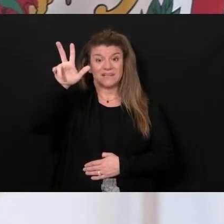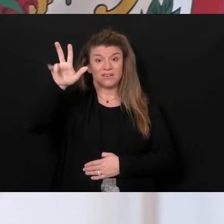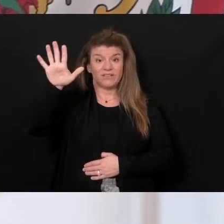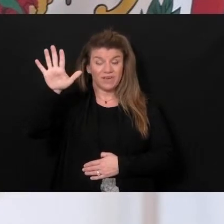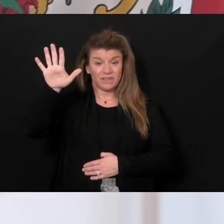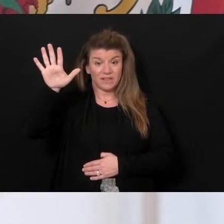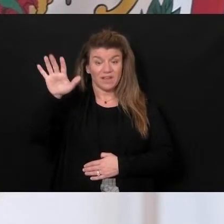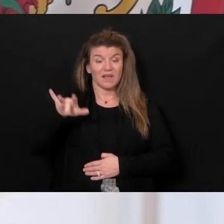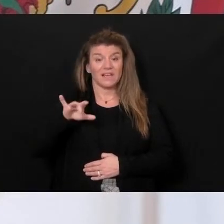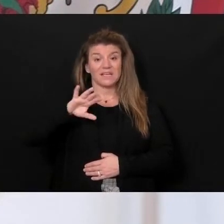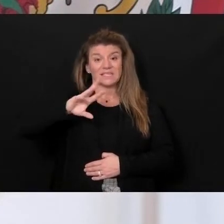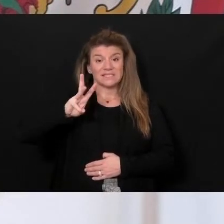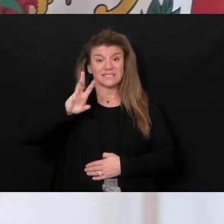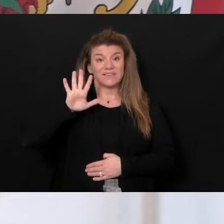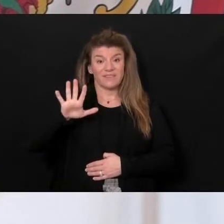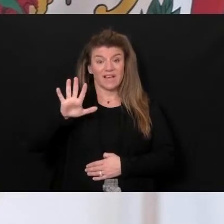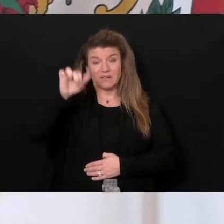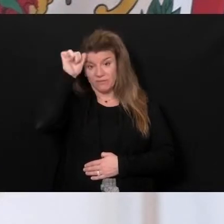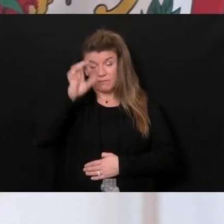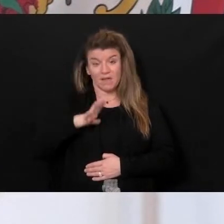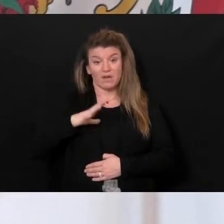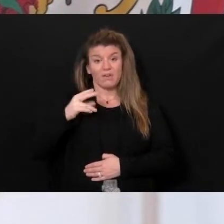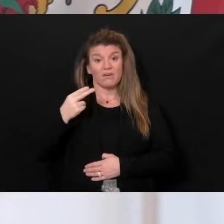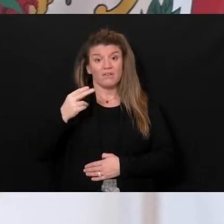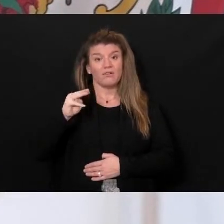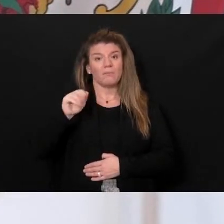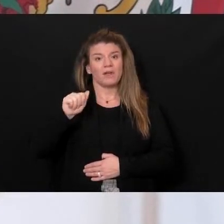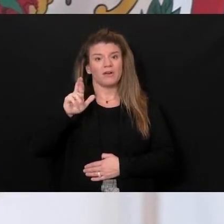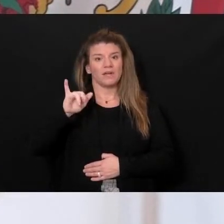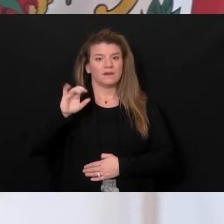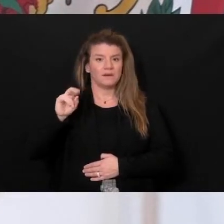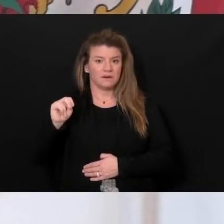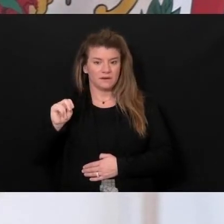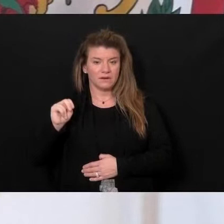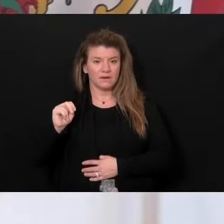1,835th death is a 65-year-old male from Marion County.